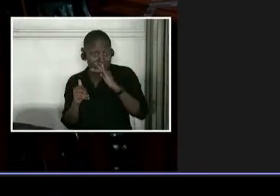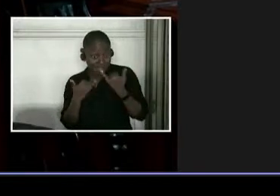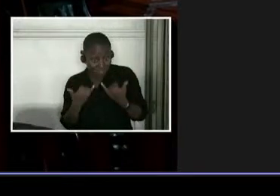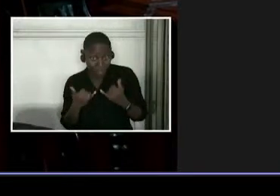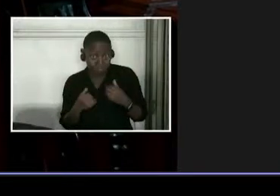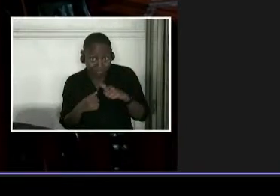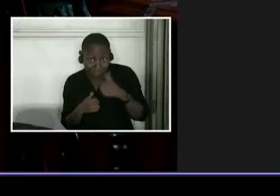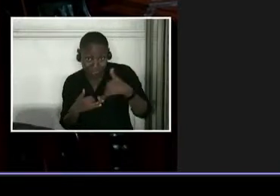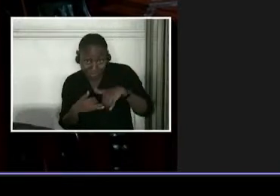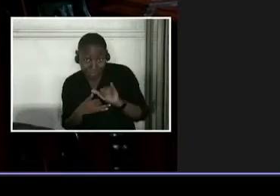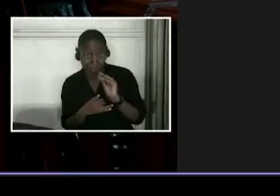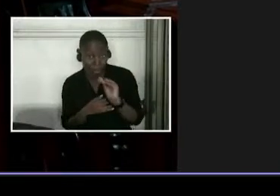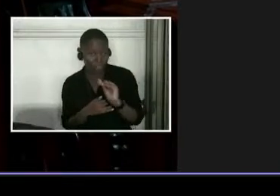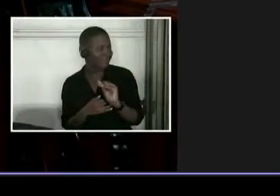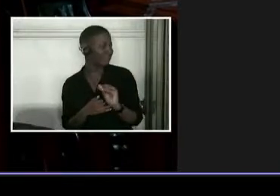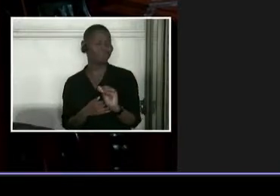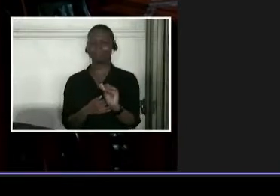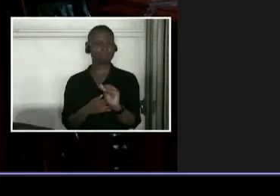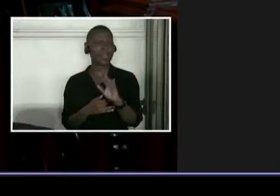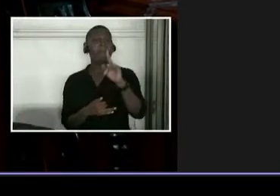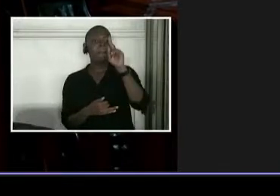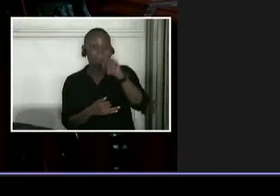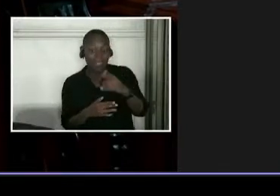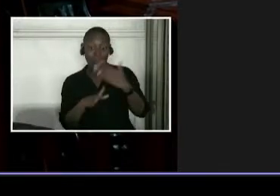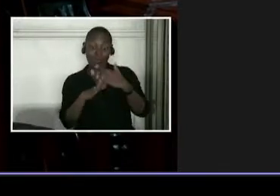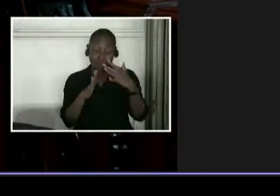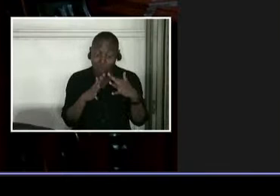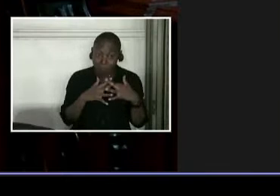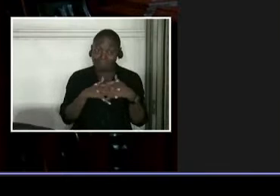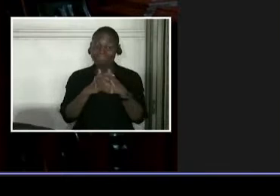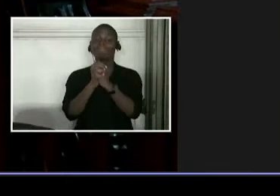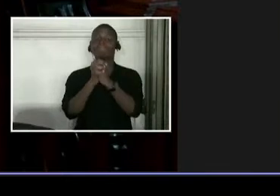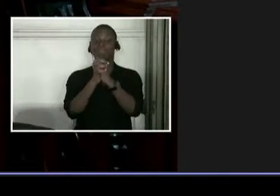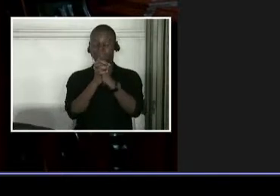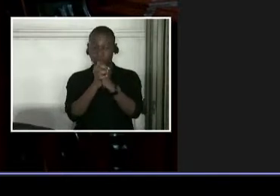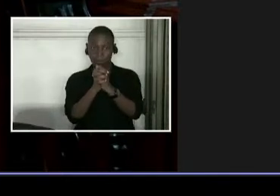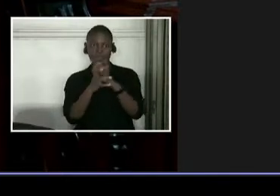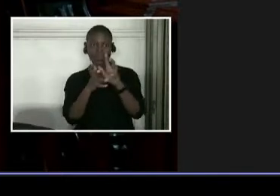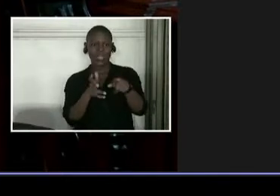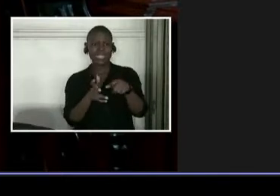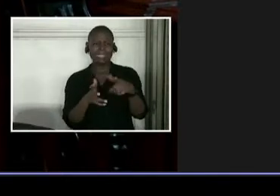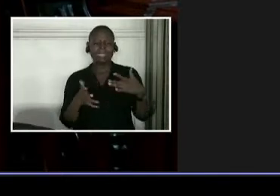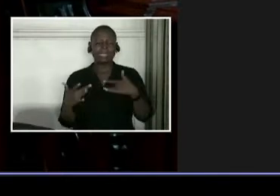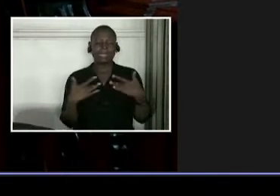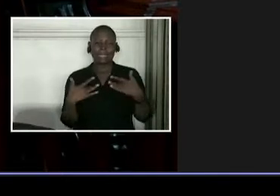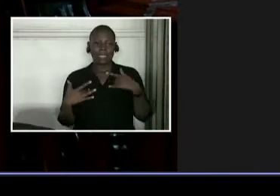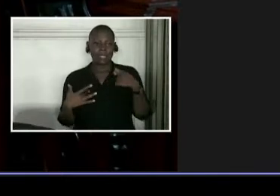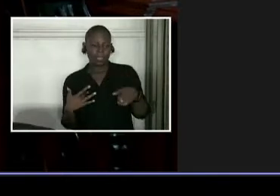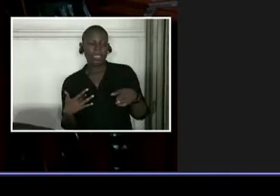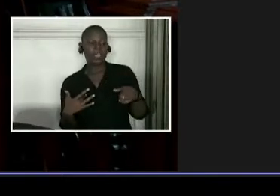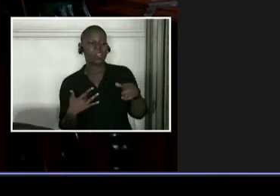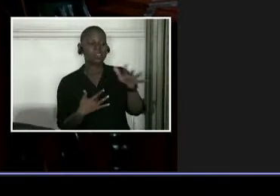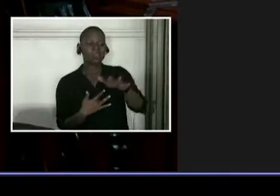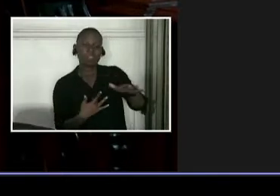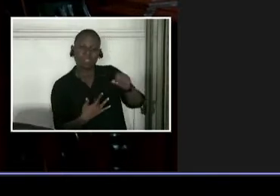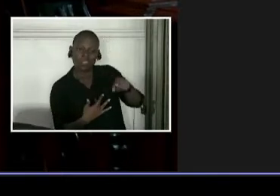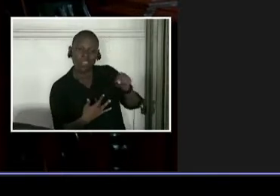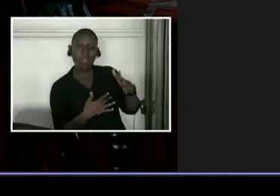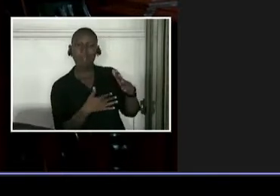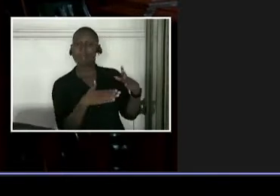we need to help each other and work on this matter. We are concerned about this resistance, which has resulted in some